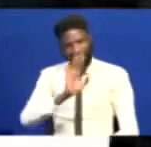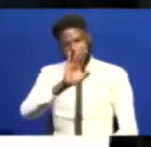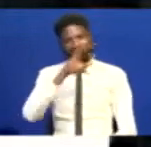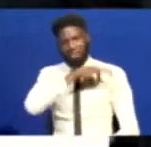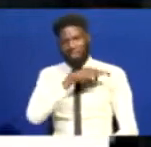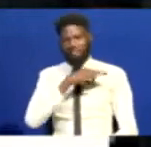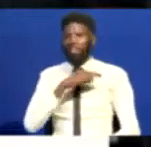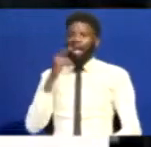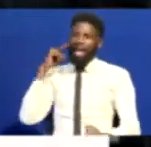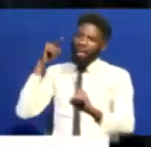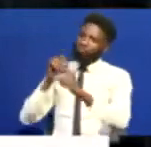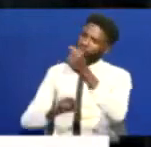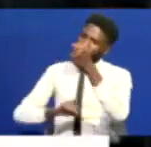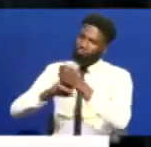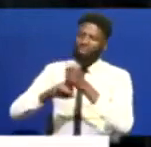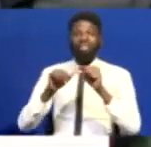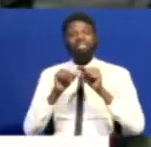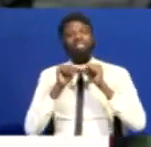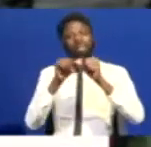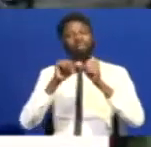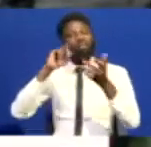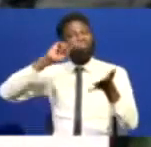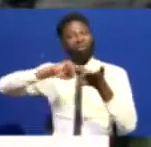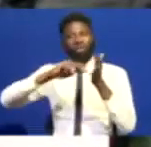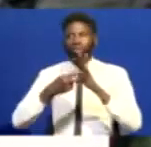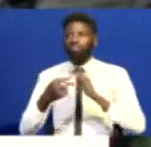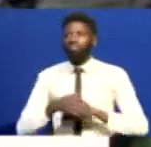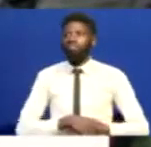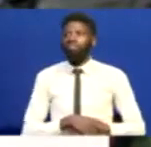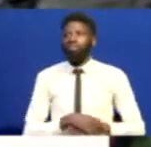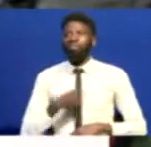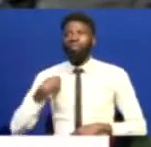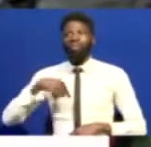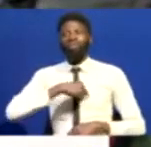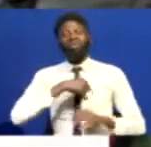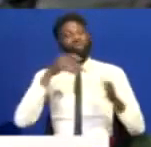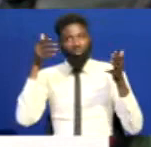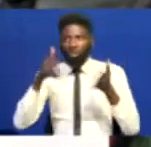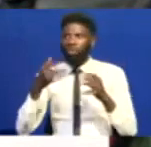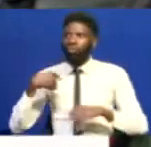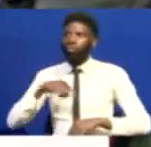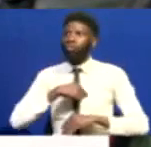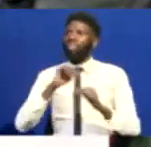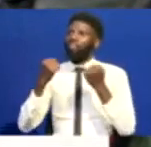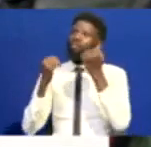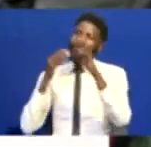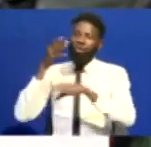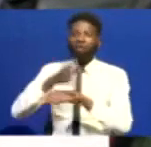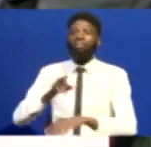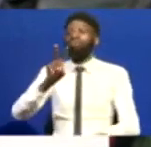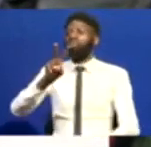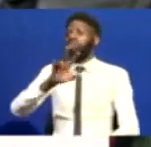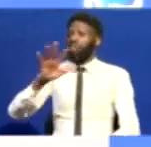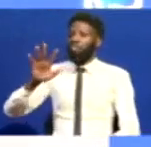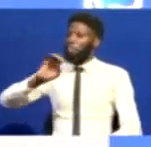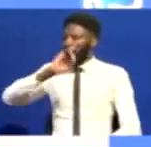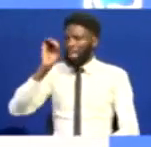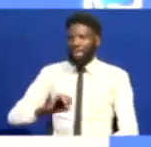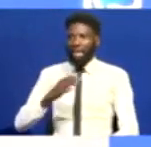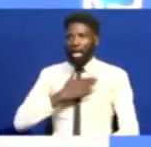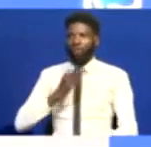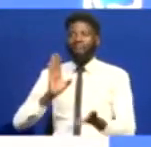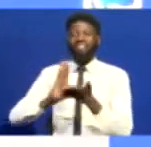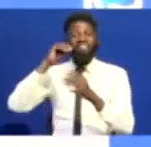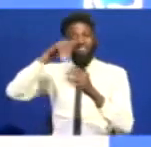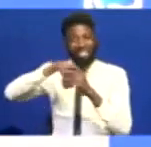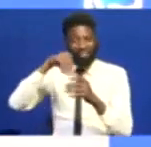this sustainability projects. We are today saying more than 25% of our investment in terms of capital